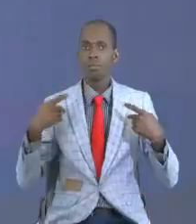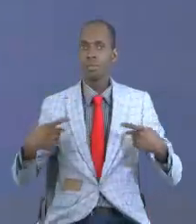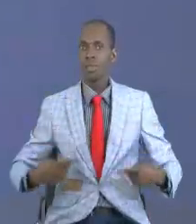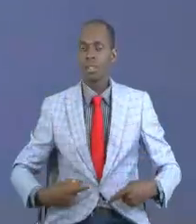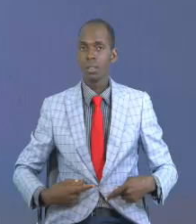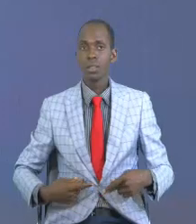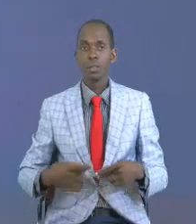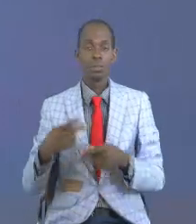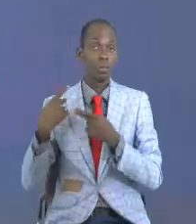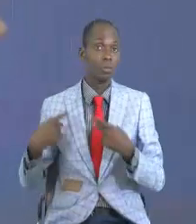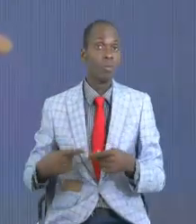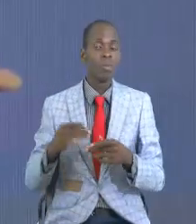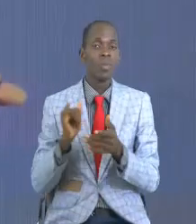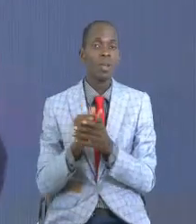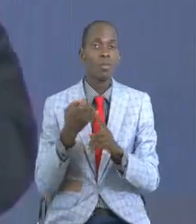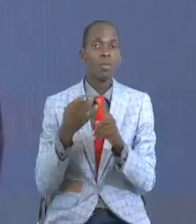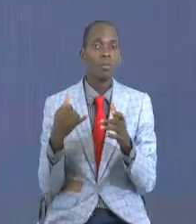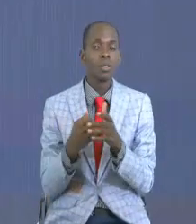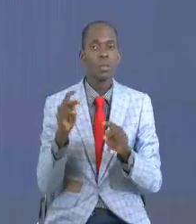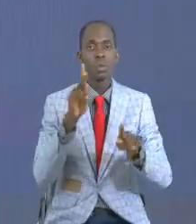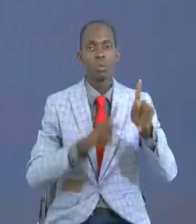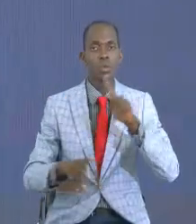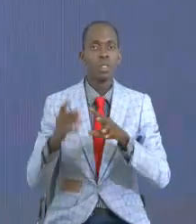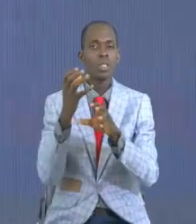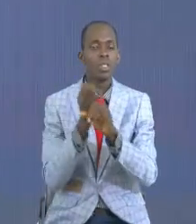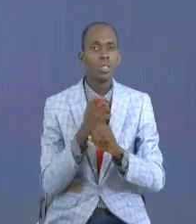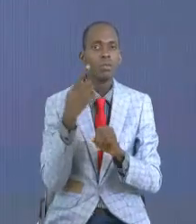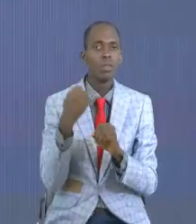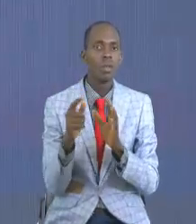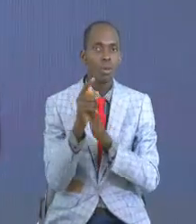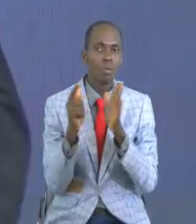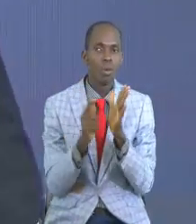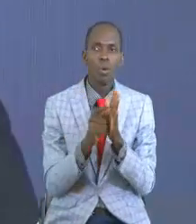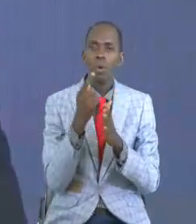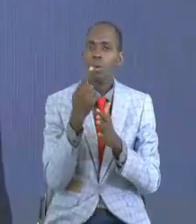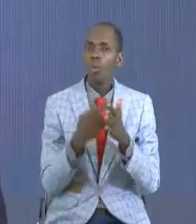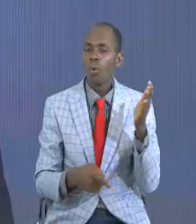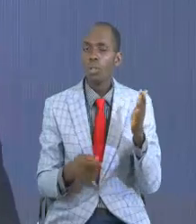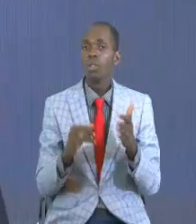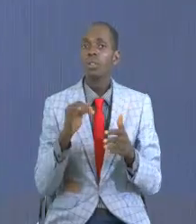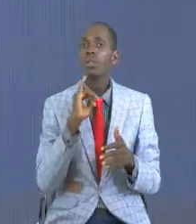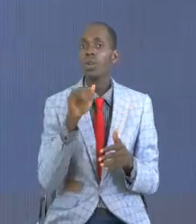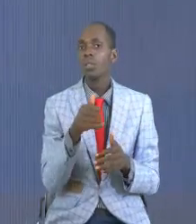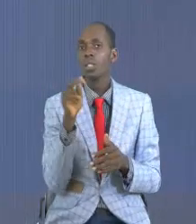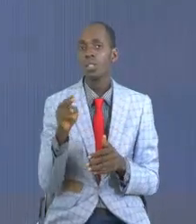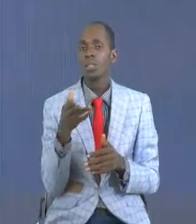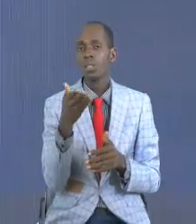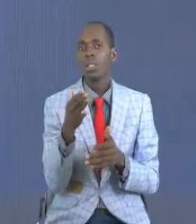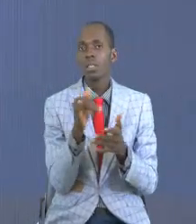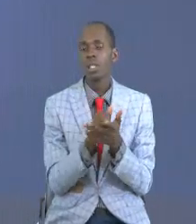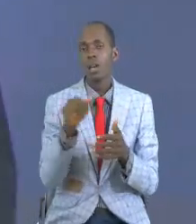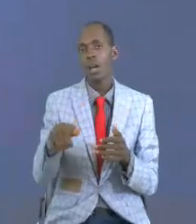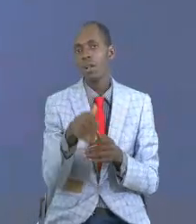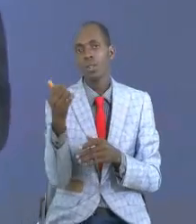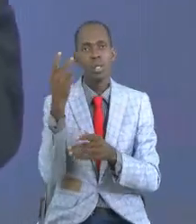received the law what for the need was there that another priest shall rise